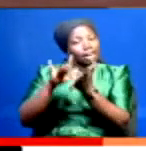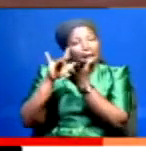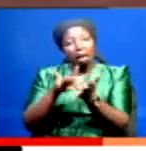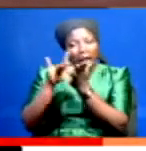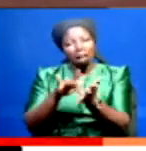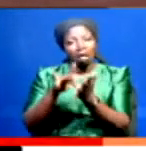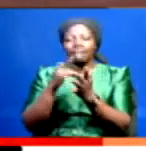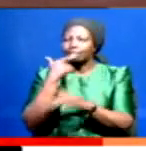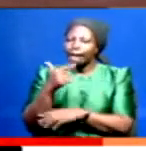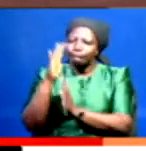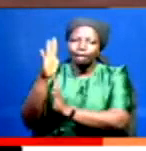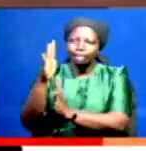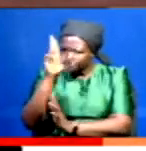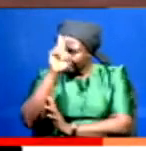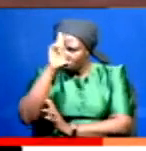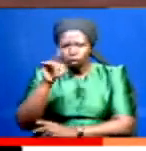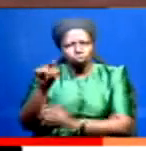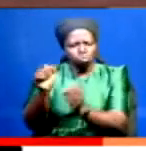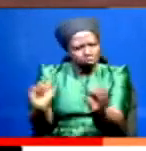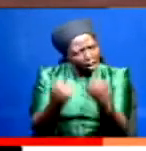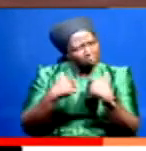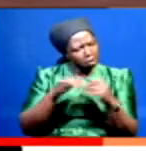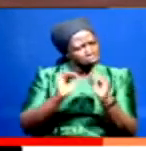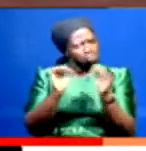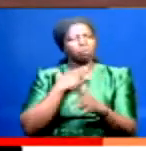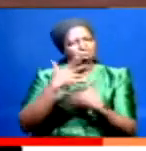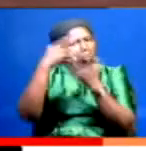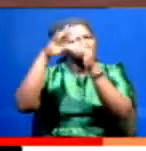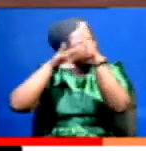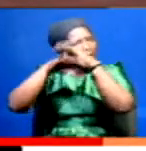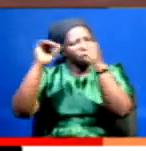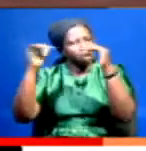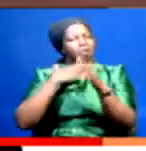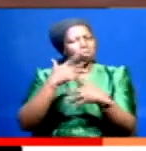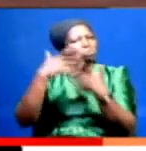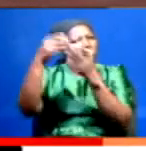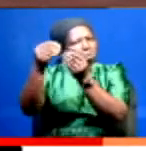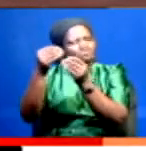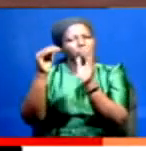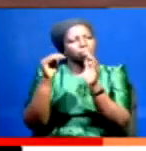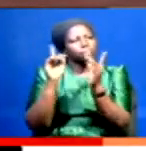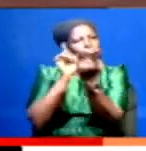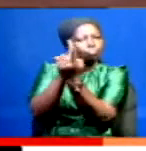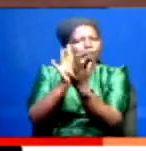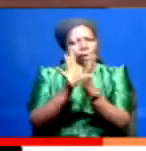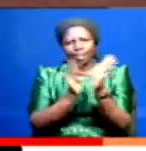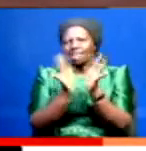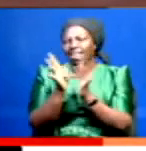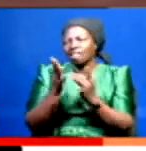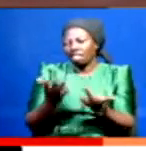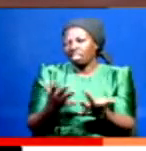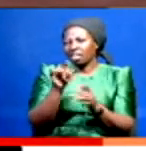security agencies, don't save me, I want to go to heaven, I want to go and meet Jesus, you know. if that's not